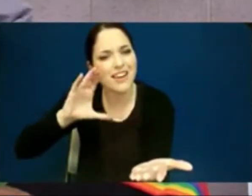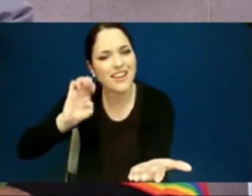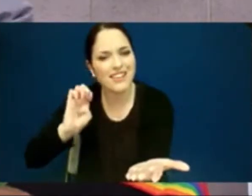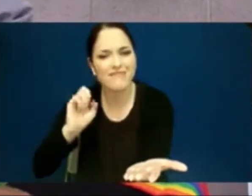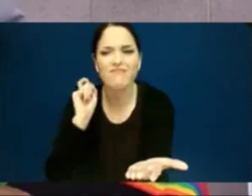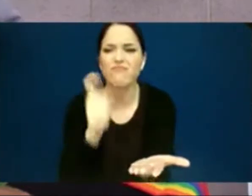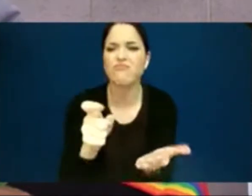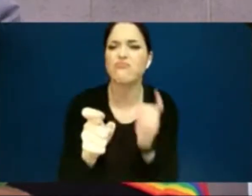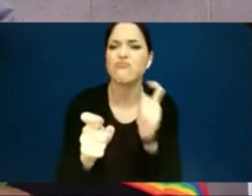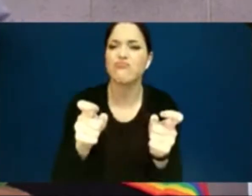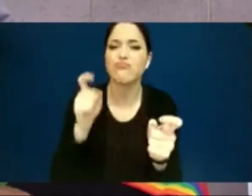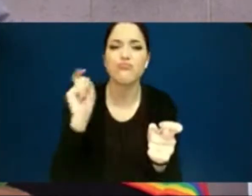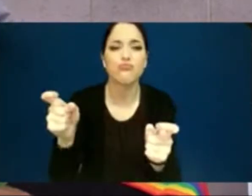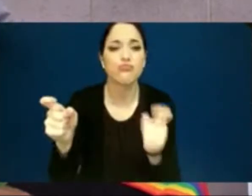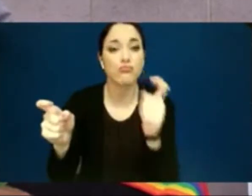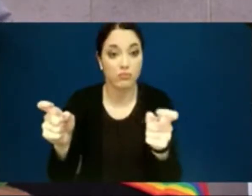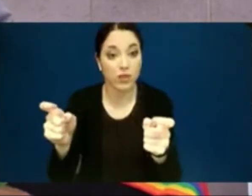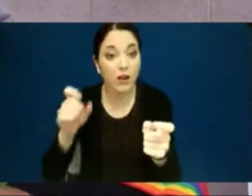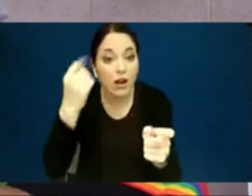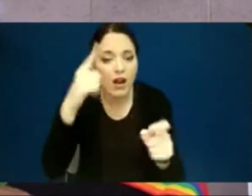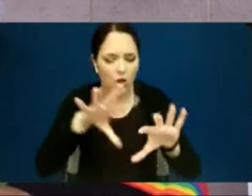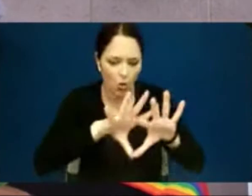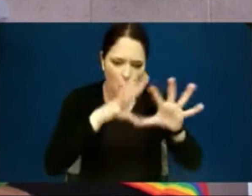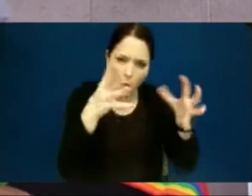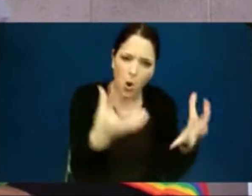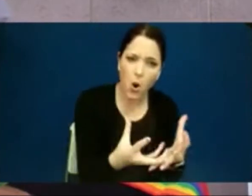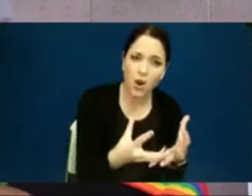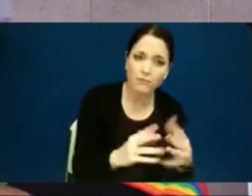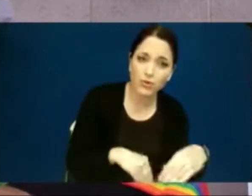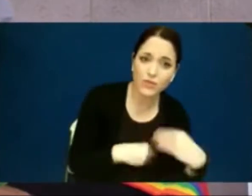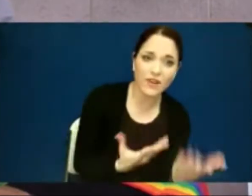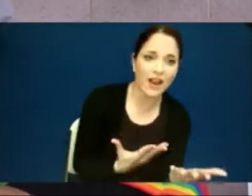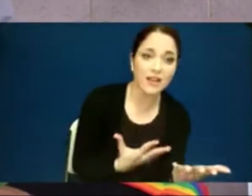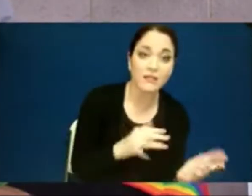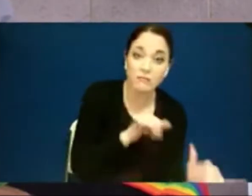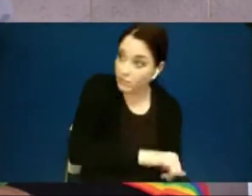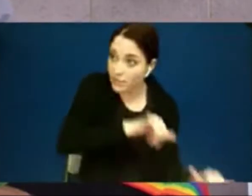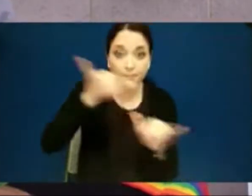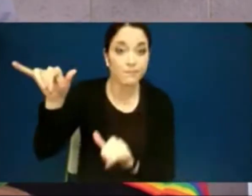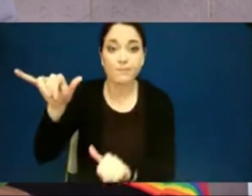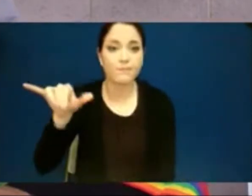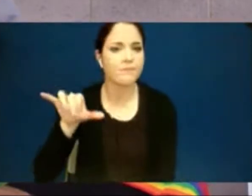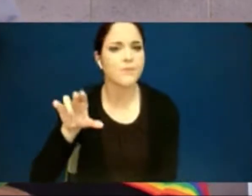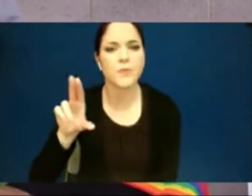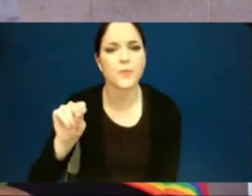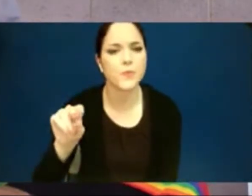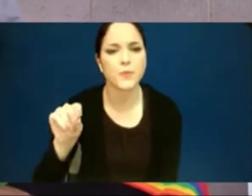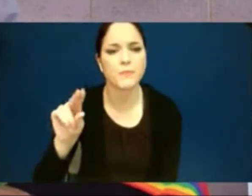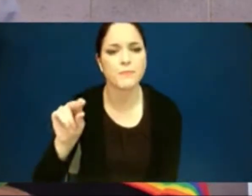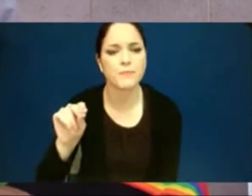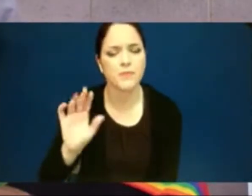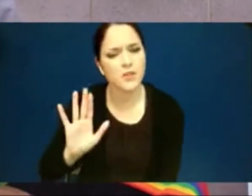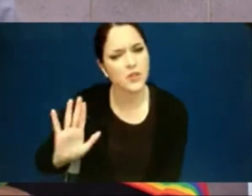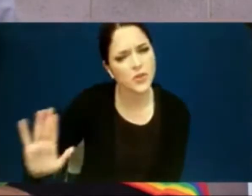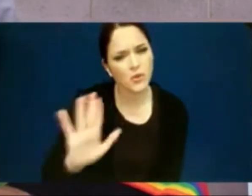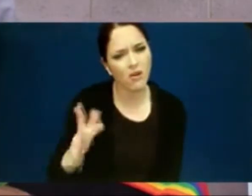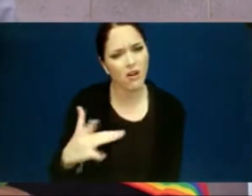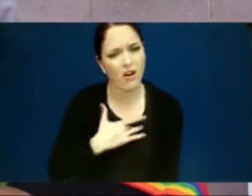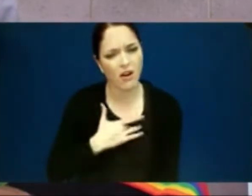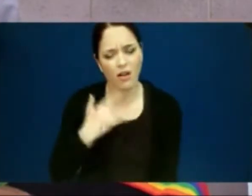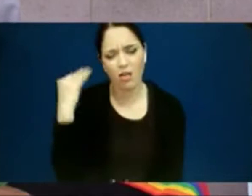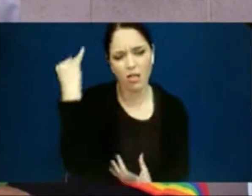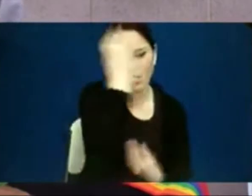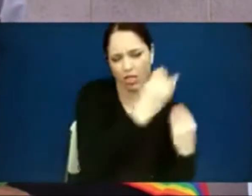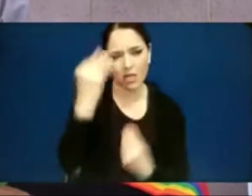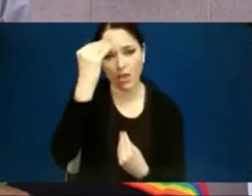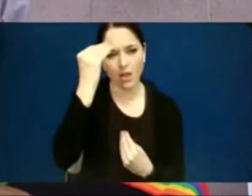as the world gives, do I give to you. Let not your hearts be troubled, neither let